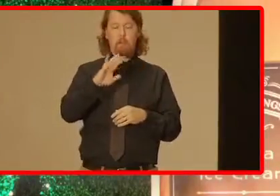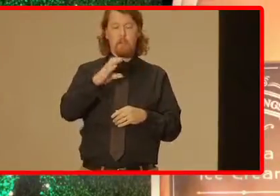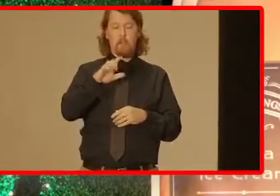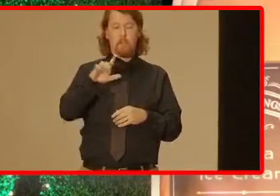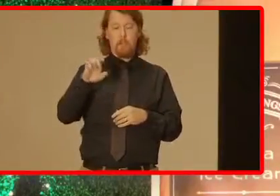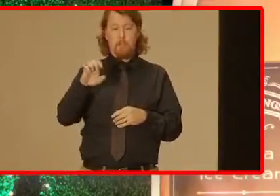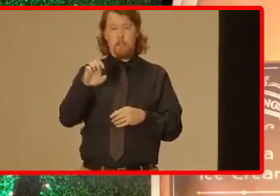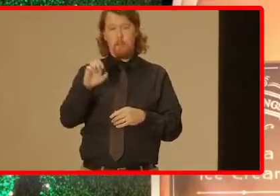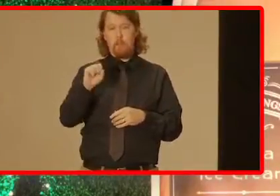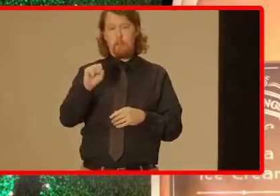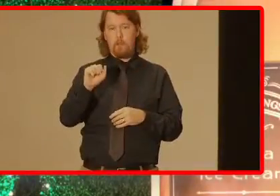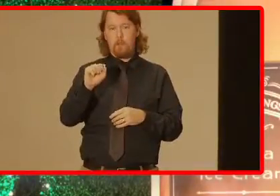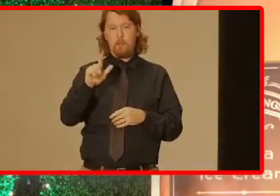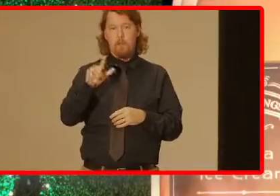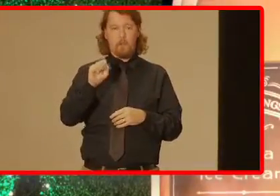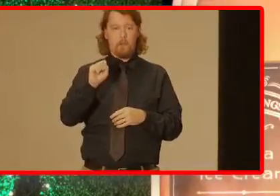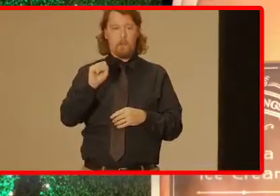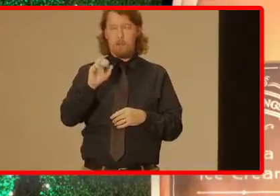Welcome.